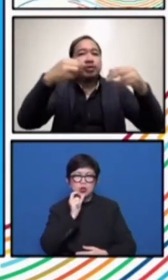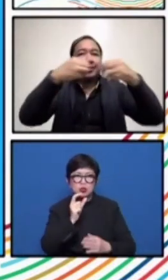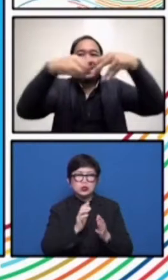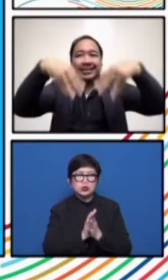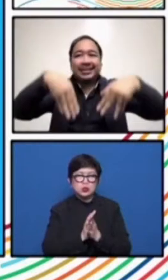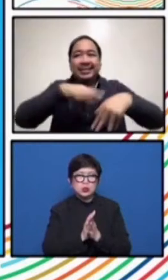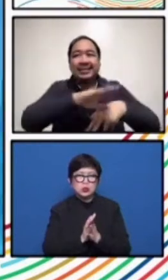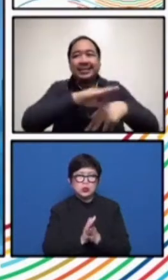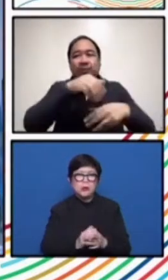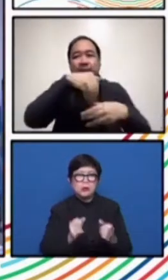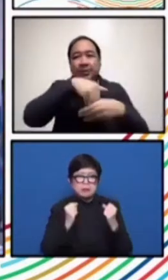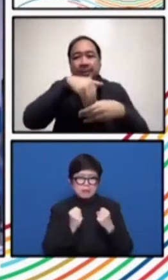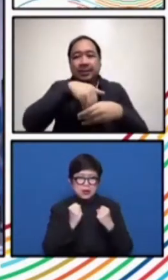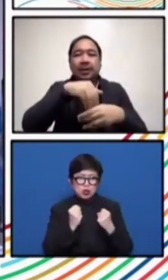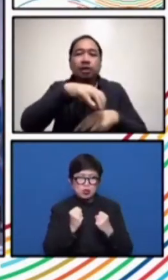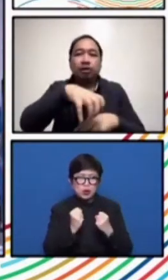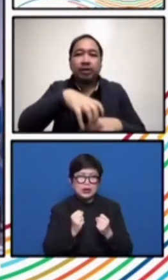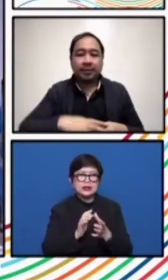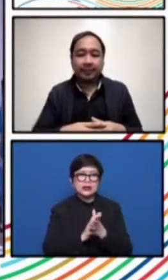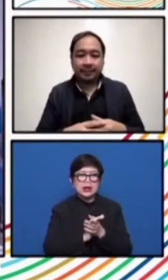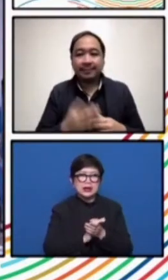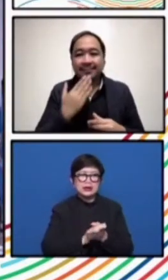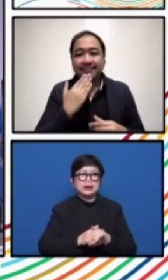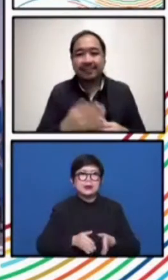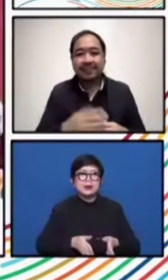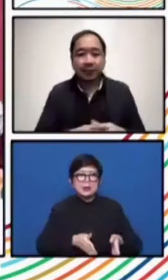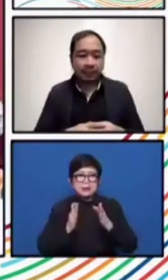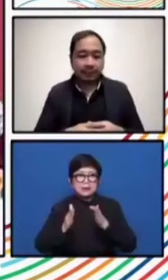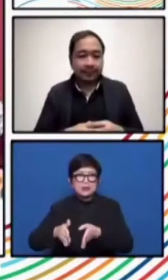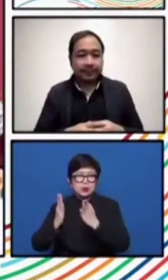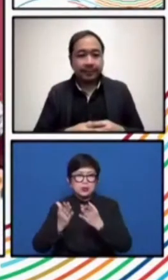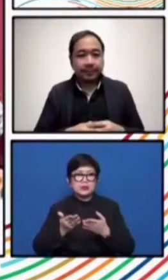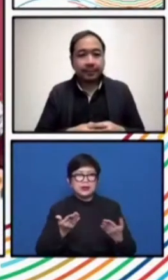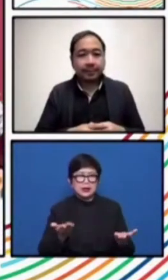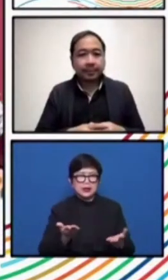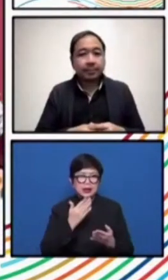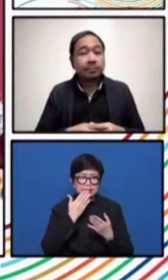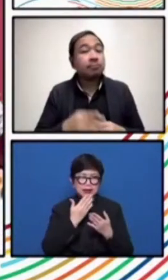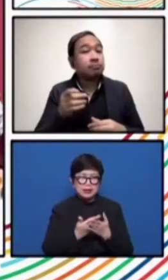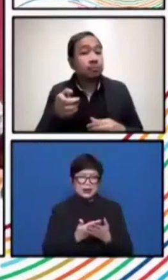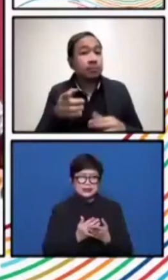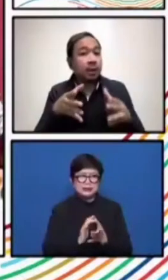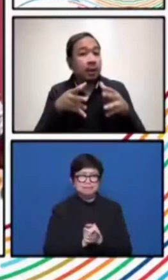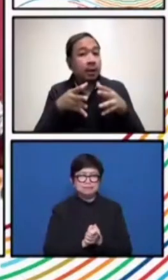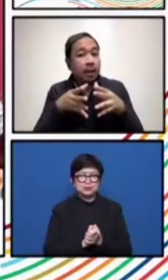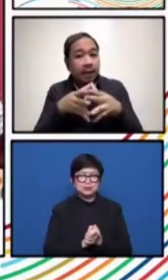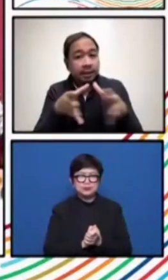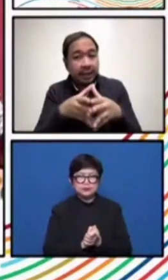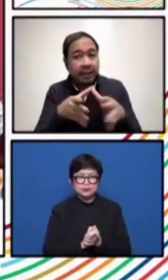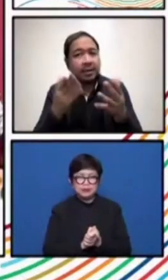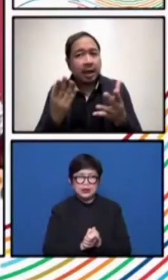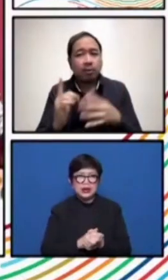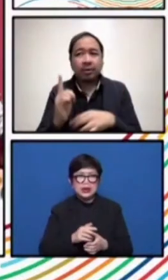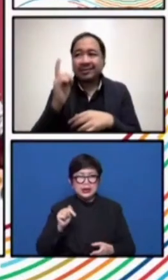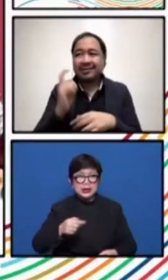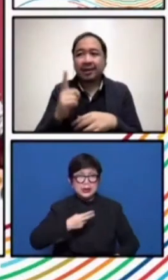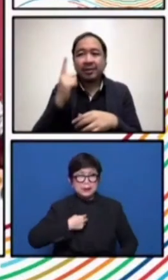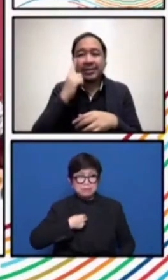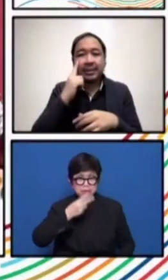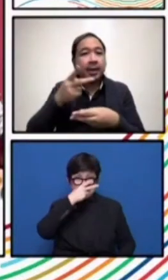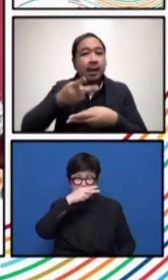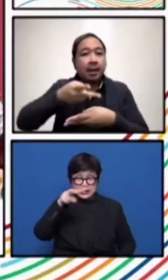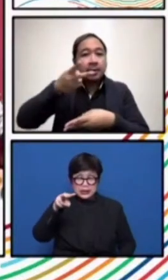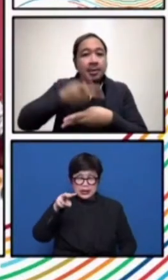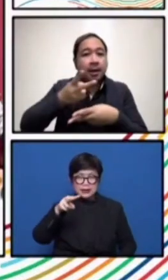thank you Alex is I mean as you've highlighted his greater attention starts to emerge on the care economy and care